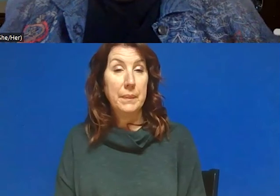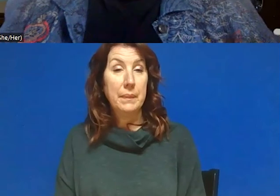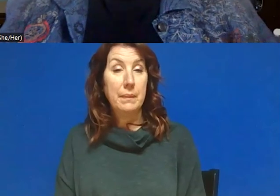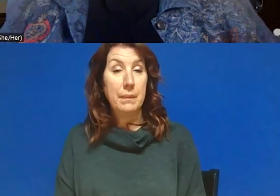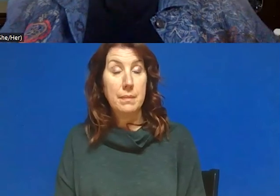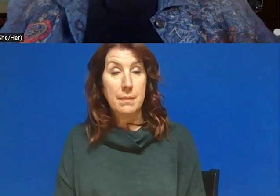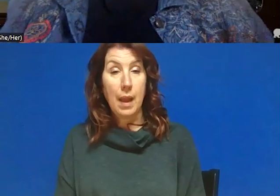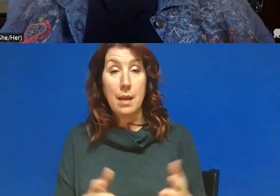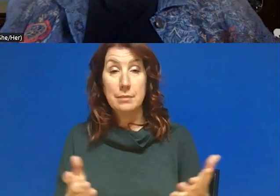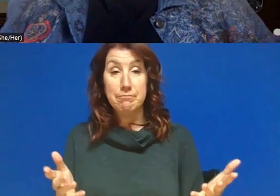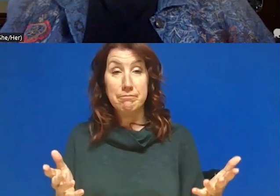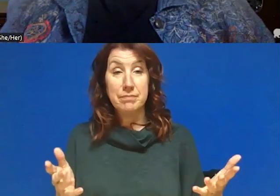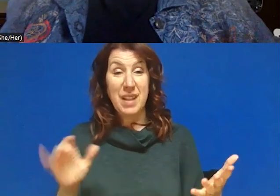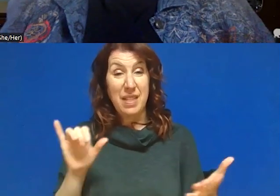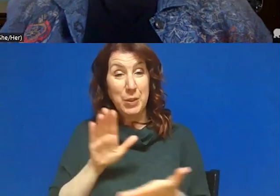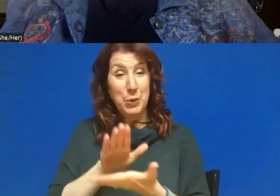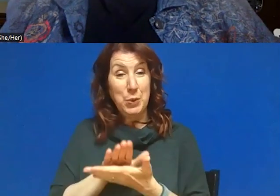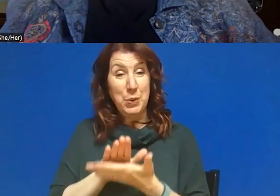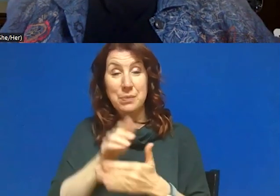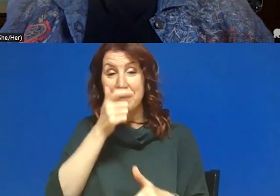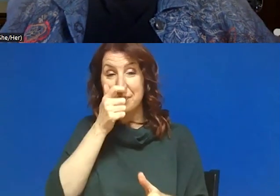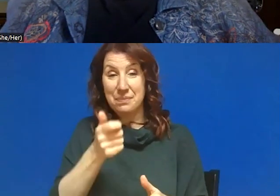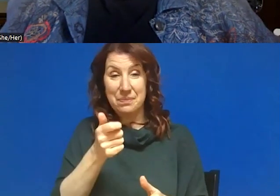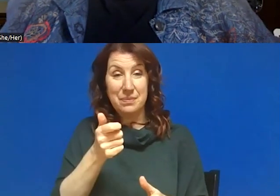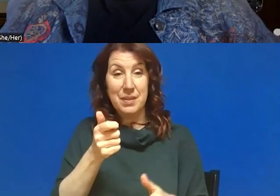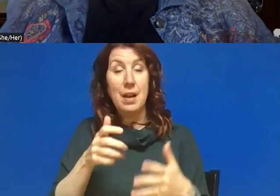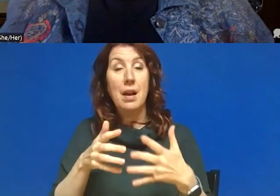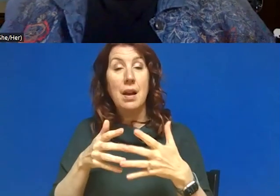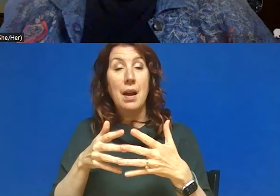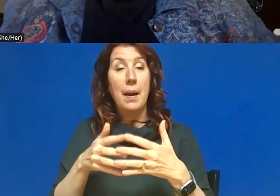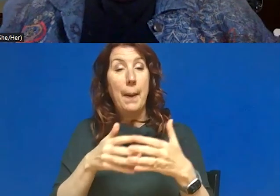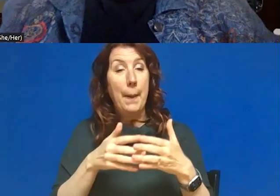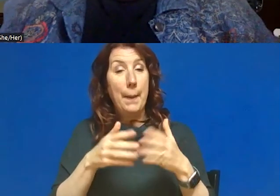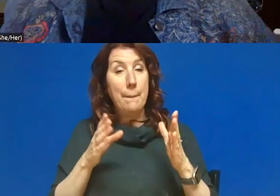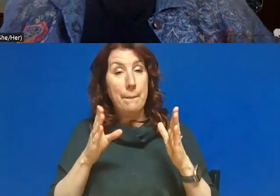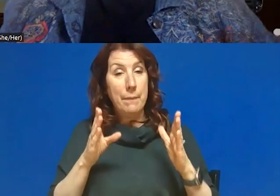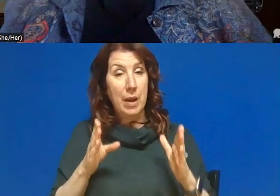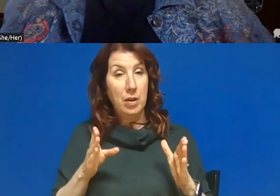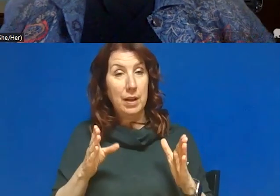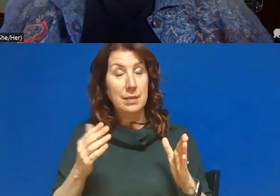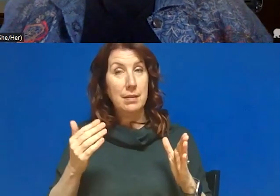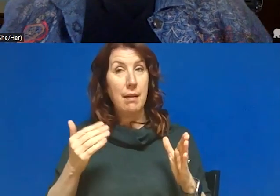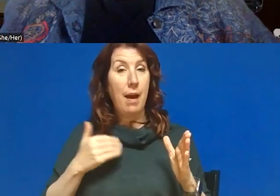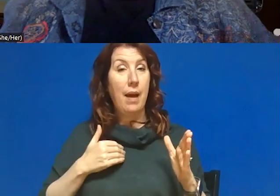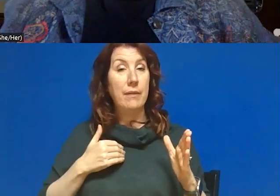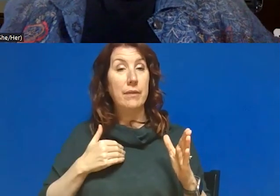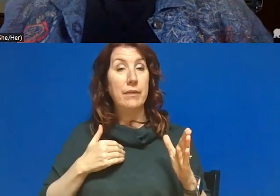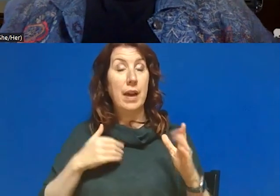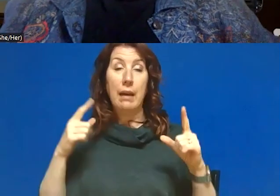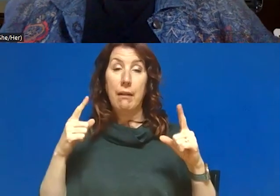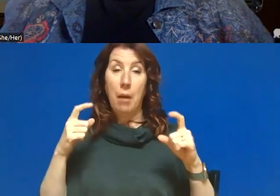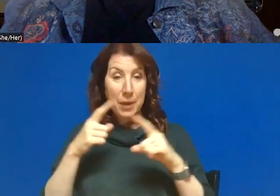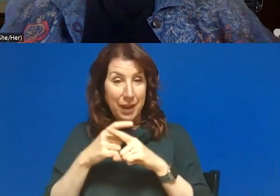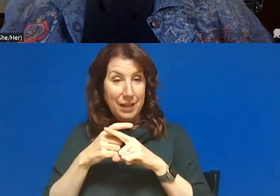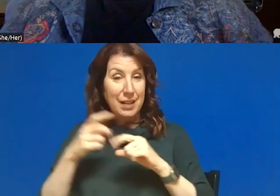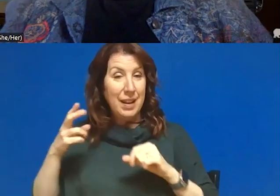And the Sorbonne is really interesting because Americans have a very complicated history